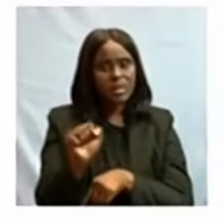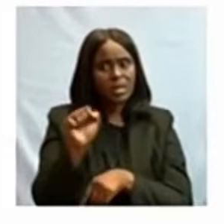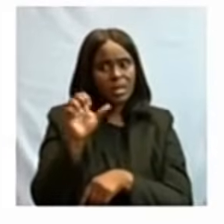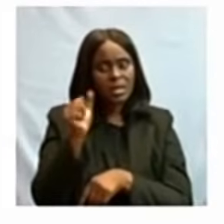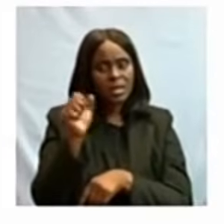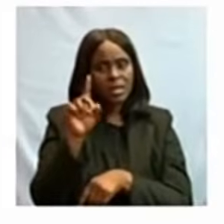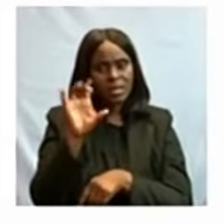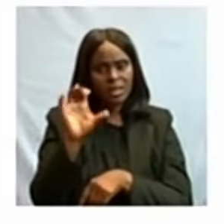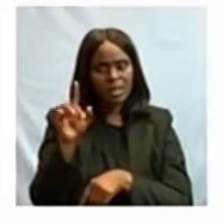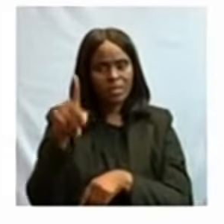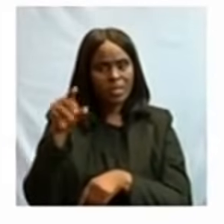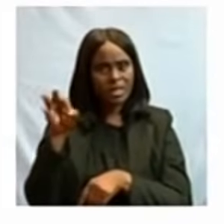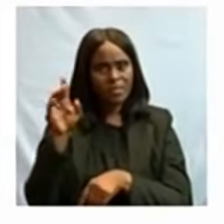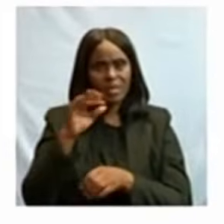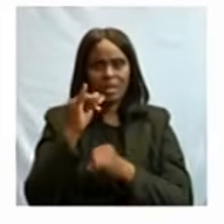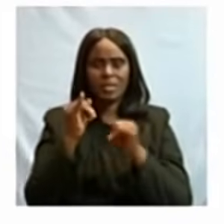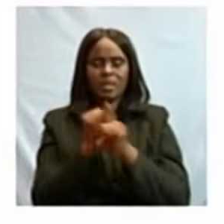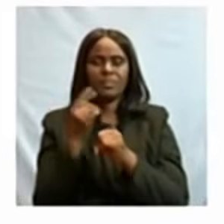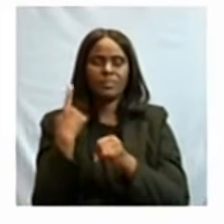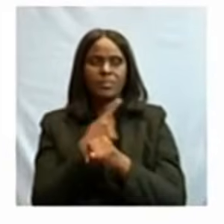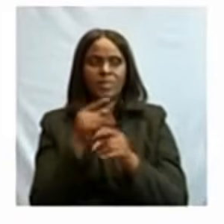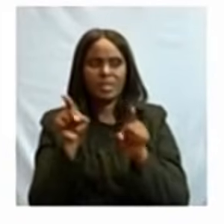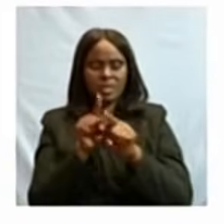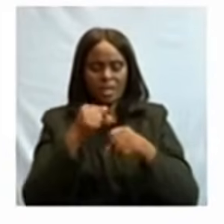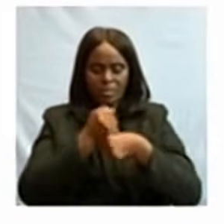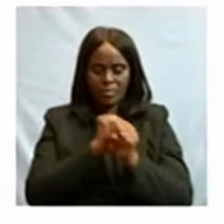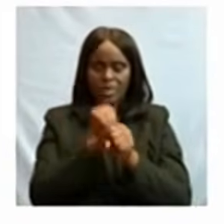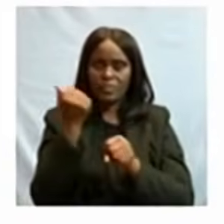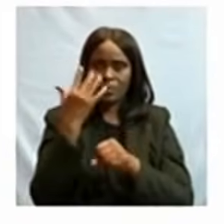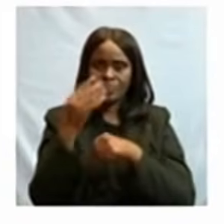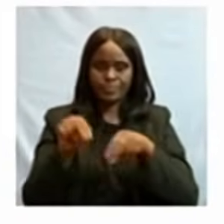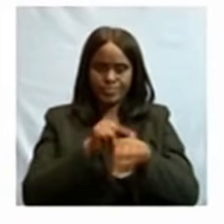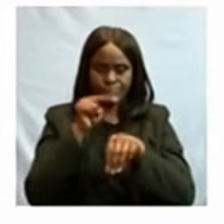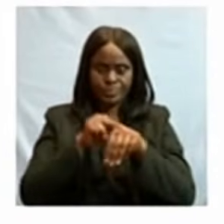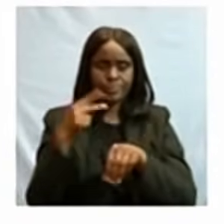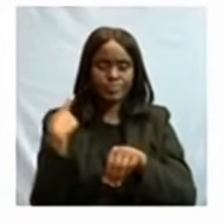a regional interparliamentary body comprising 15 national parliaments. SADC